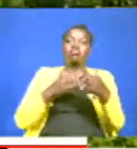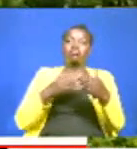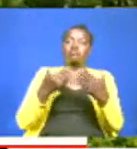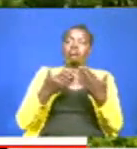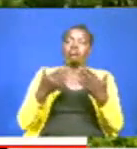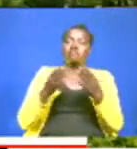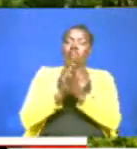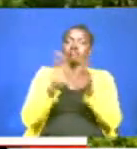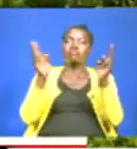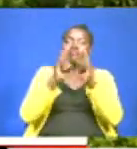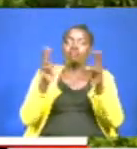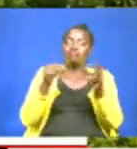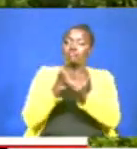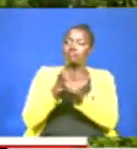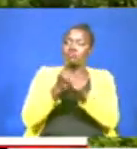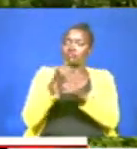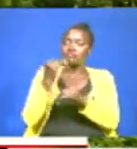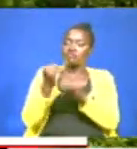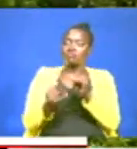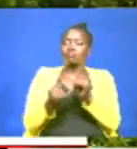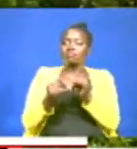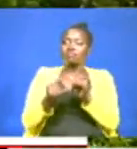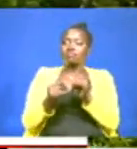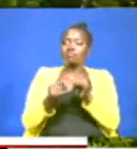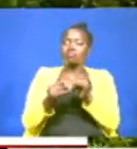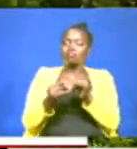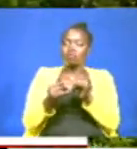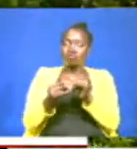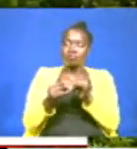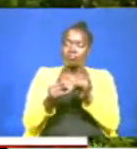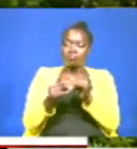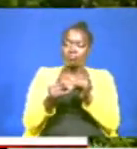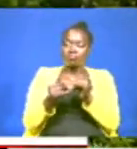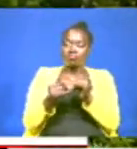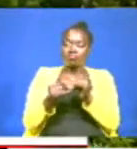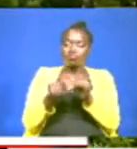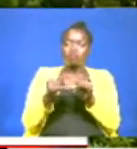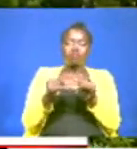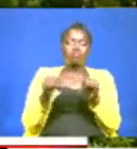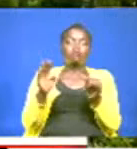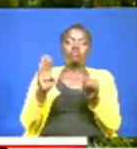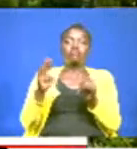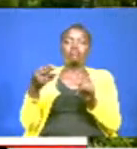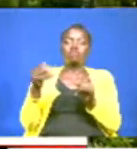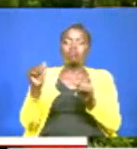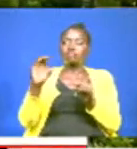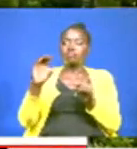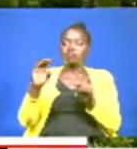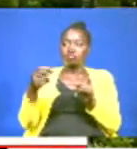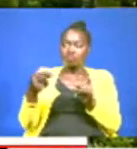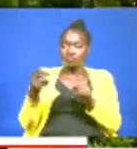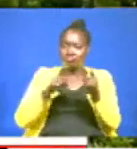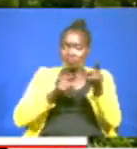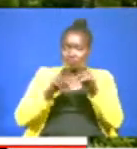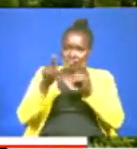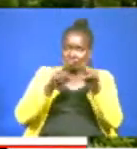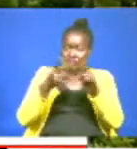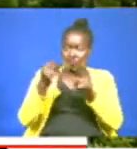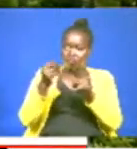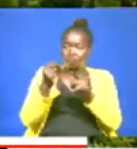shall have our last homologated beach tour for 2022. That is ought to have